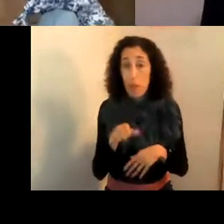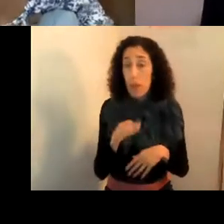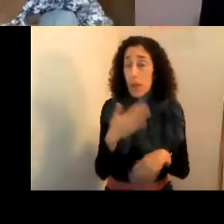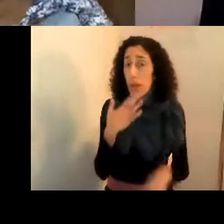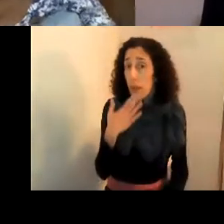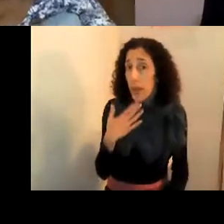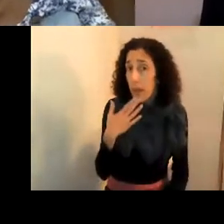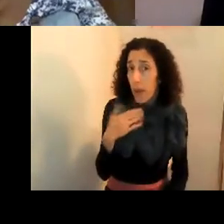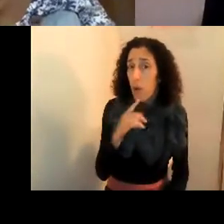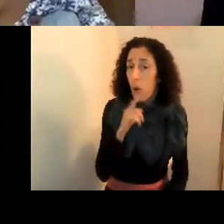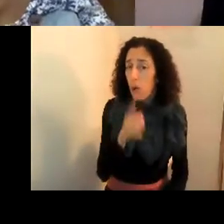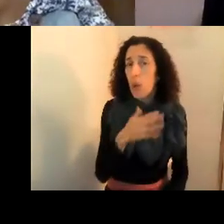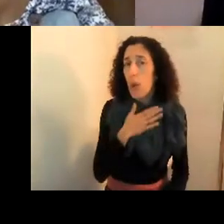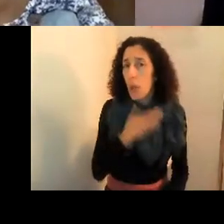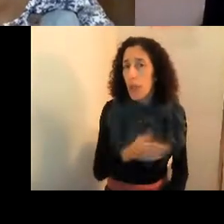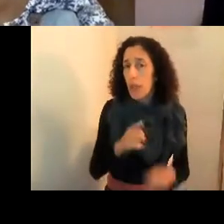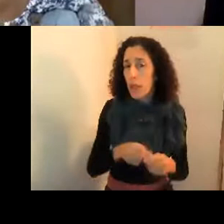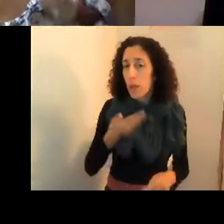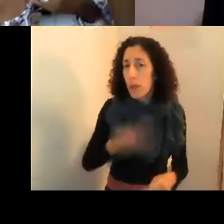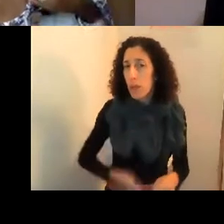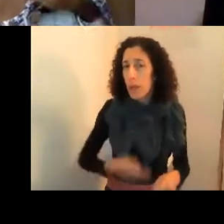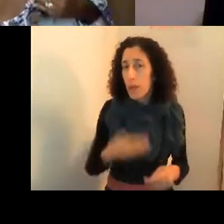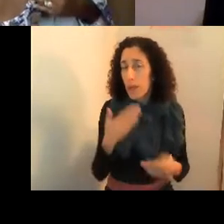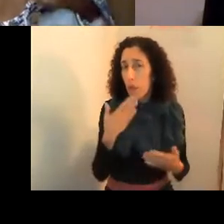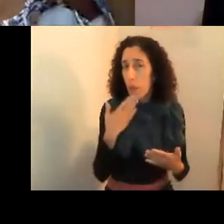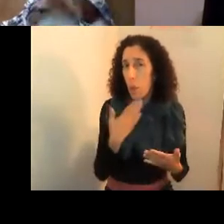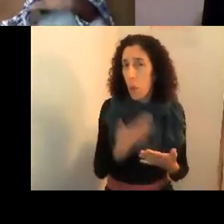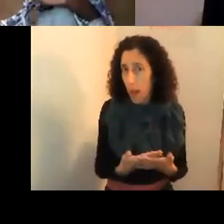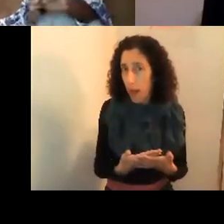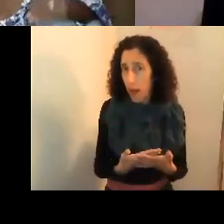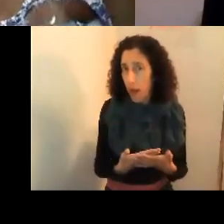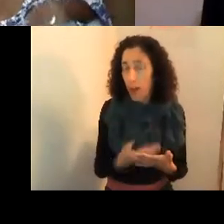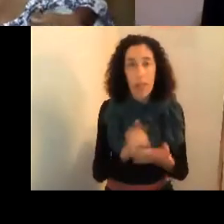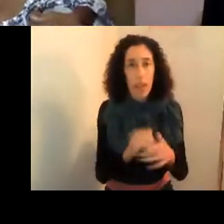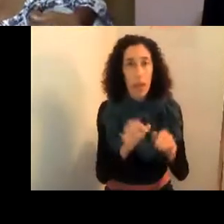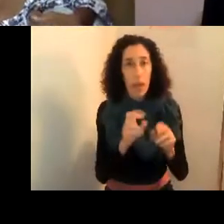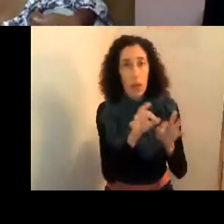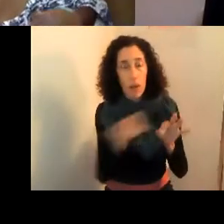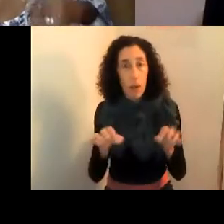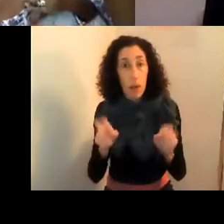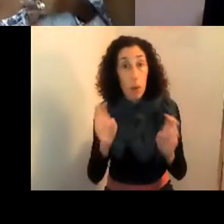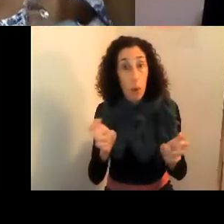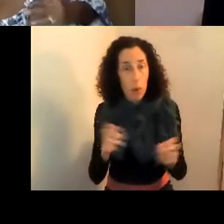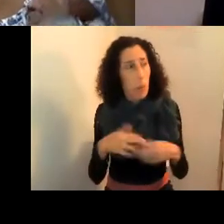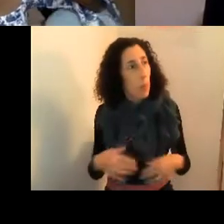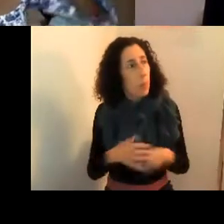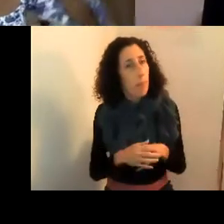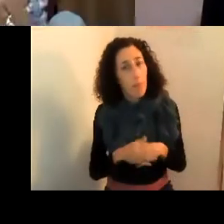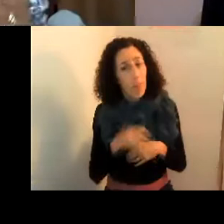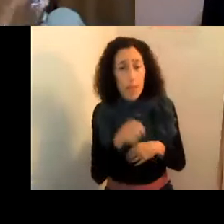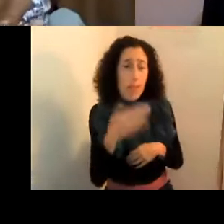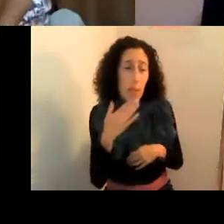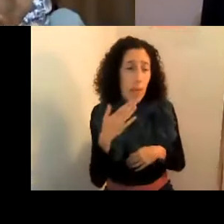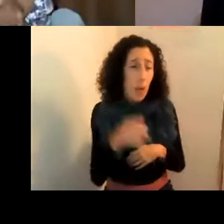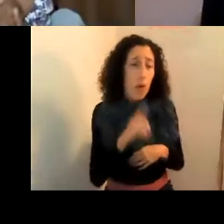be well? You know, like that quote gets me every single time, because that